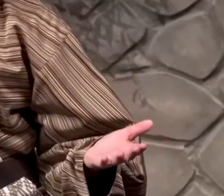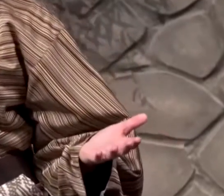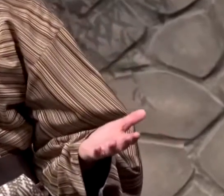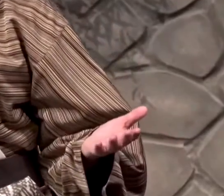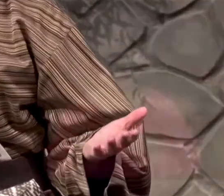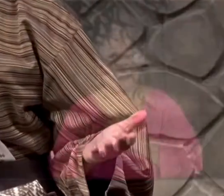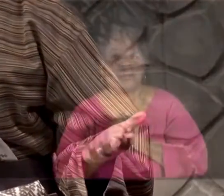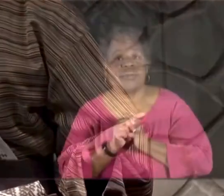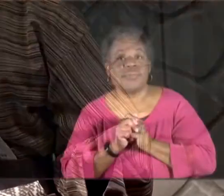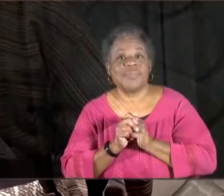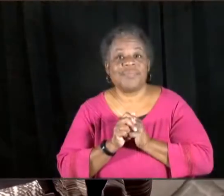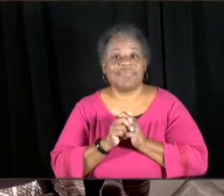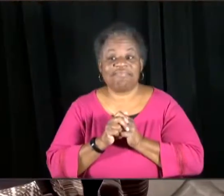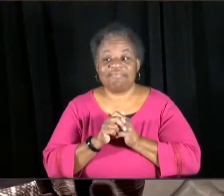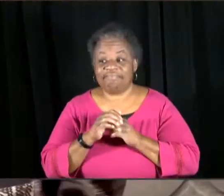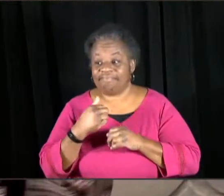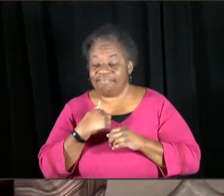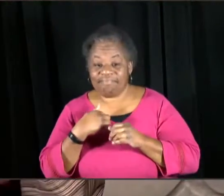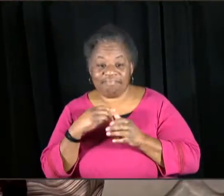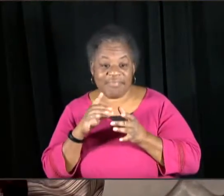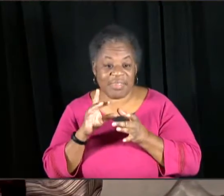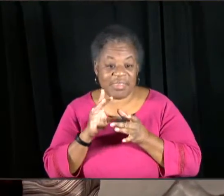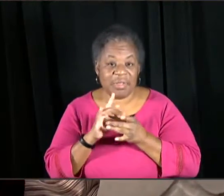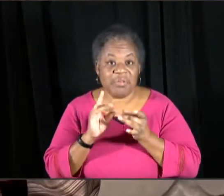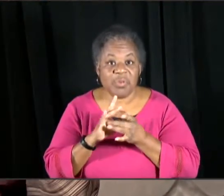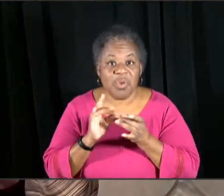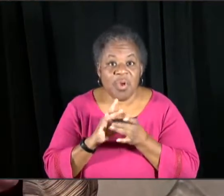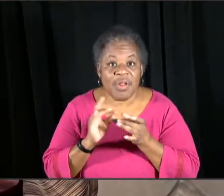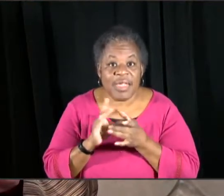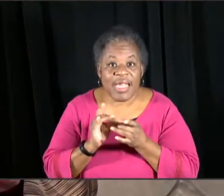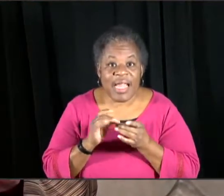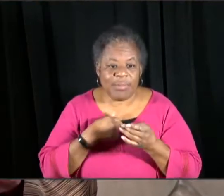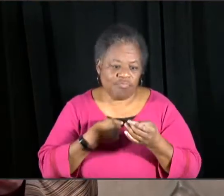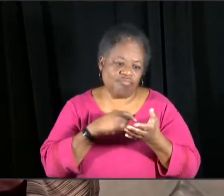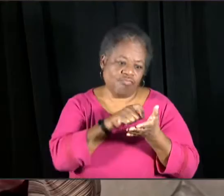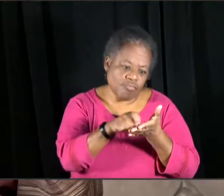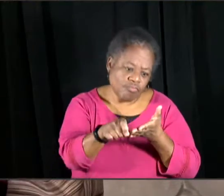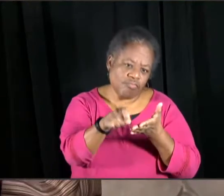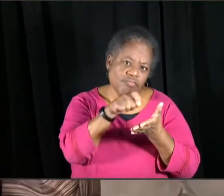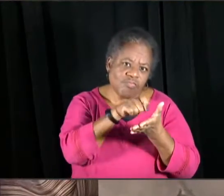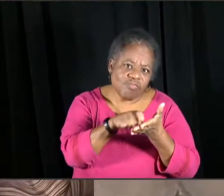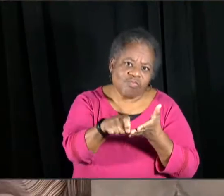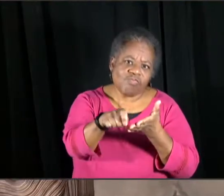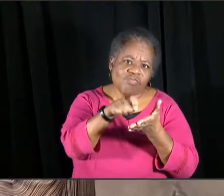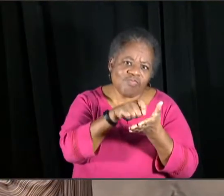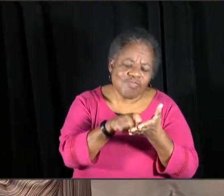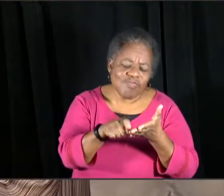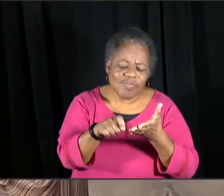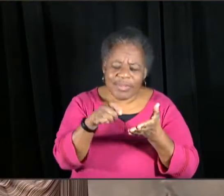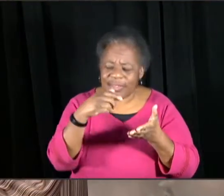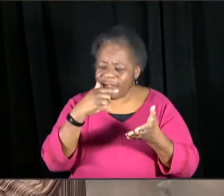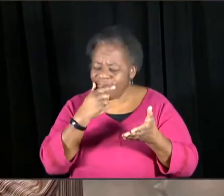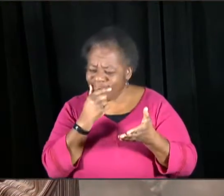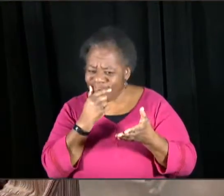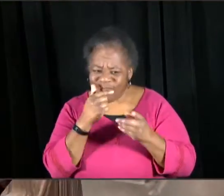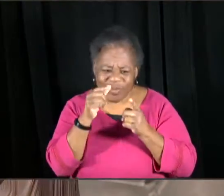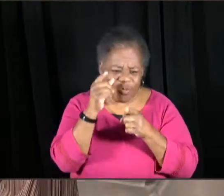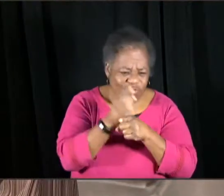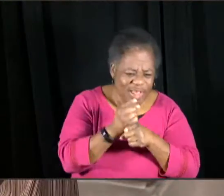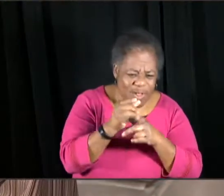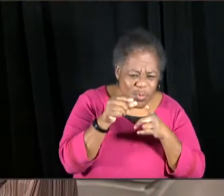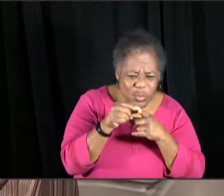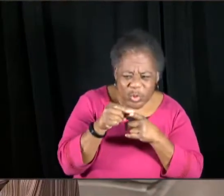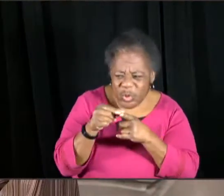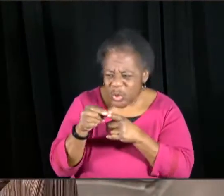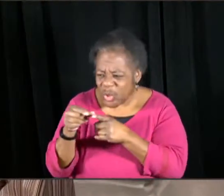I've got a story to tell. I've been working on it for a while now, trying to get the words right,